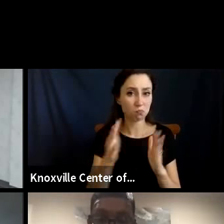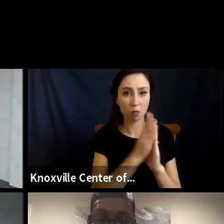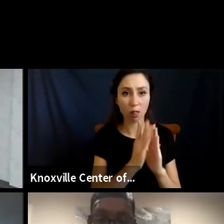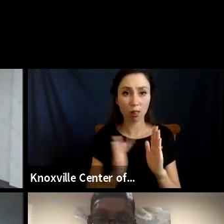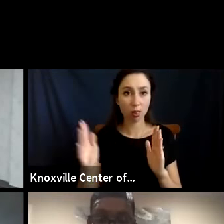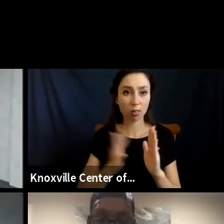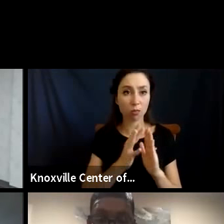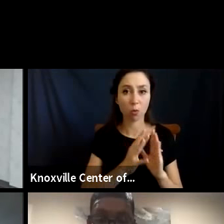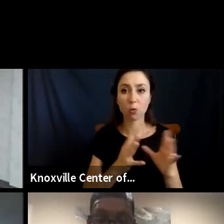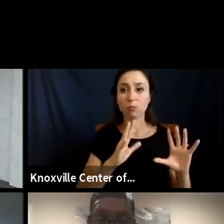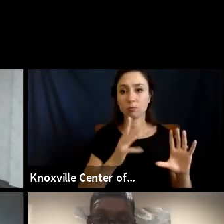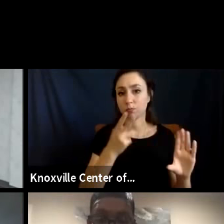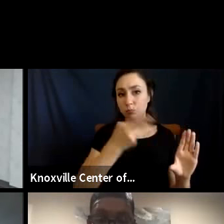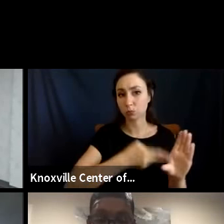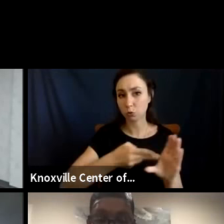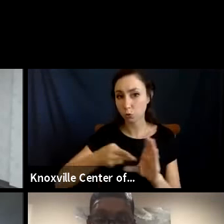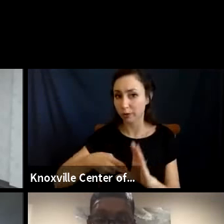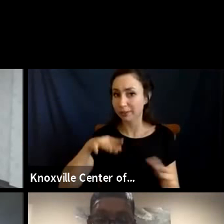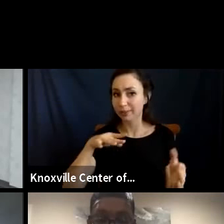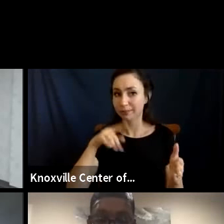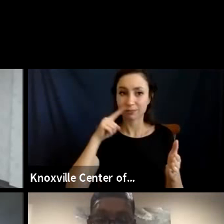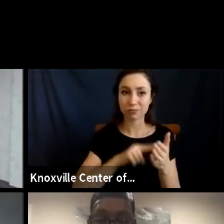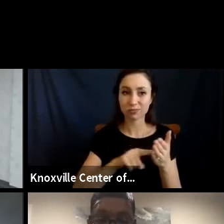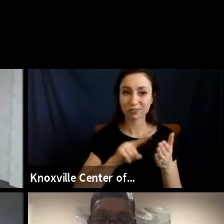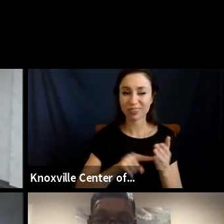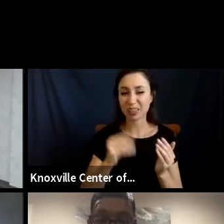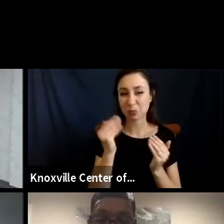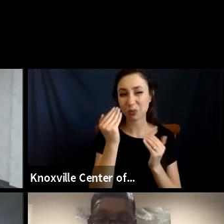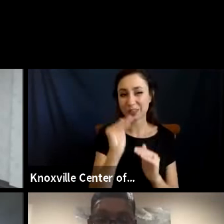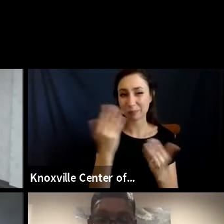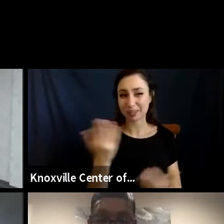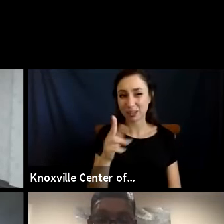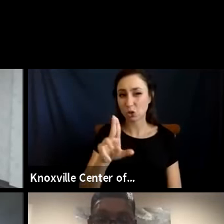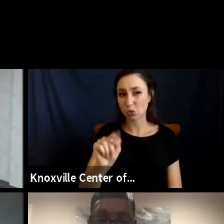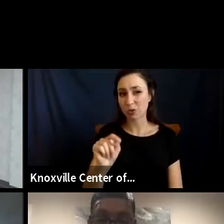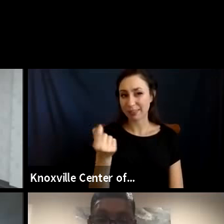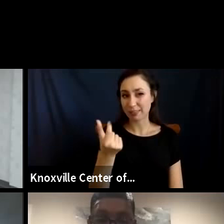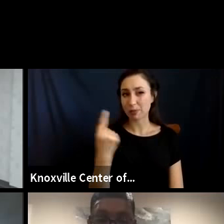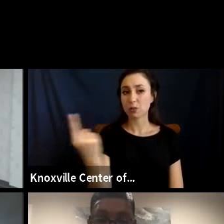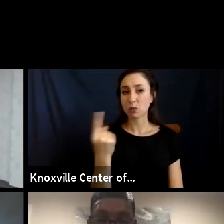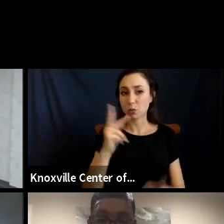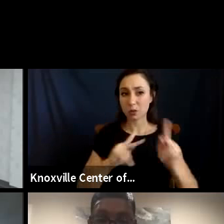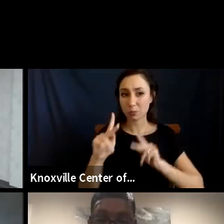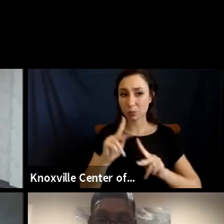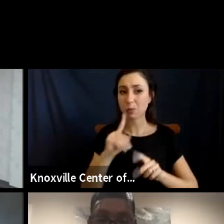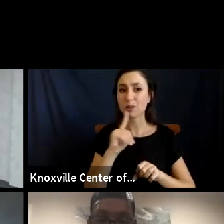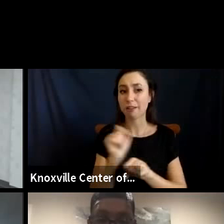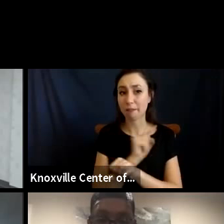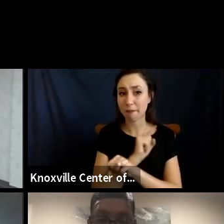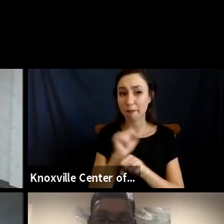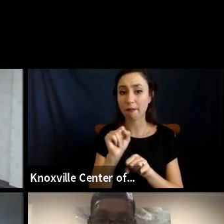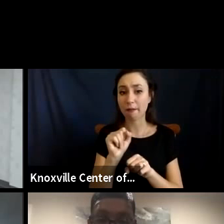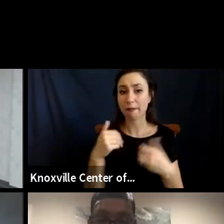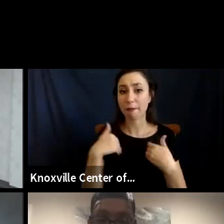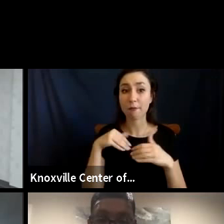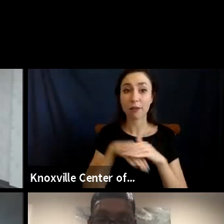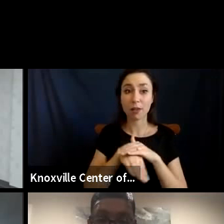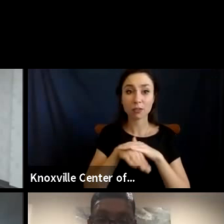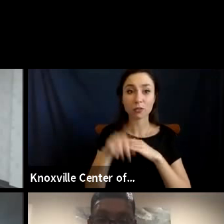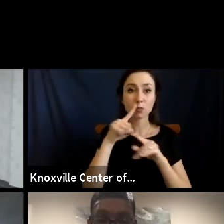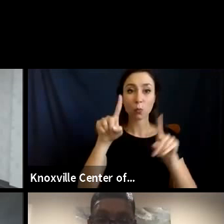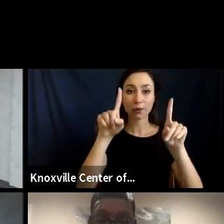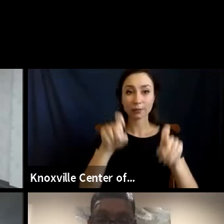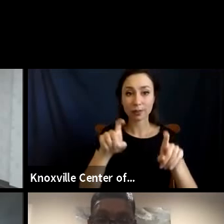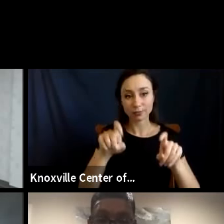UT, we're somewhat limited as the only people that we actually have access to for testing